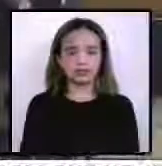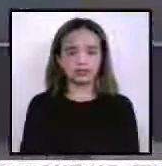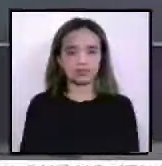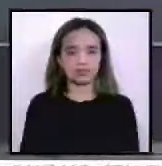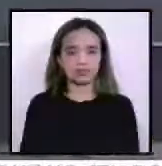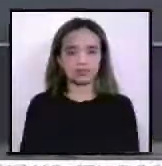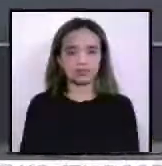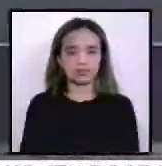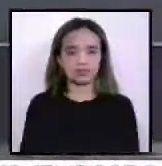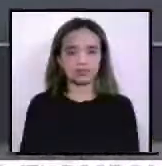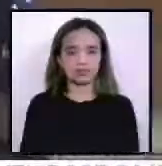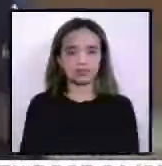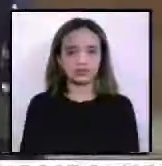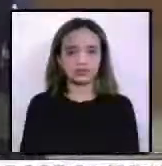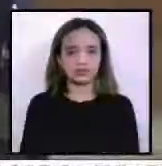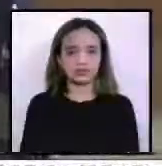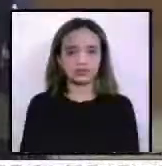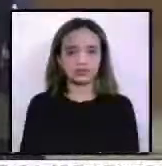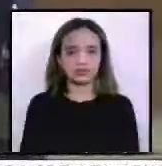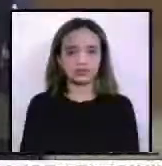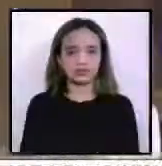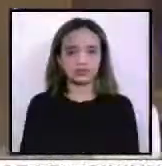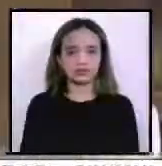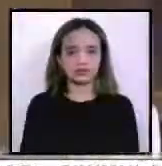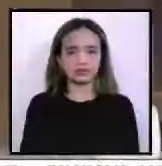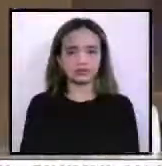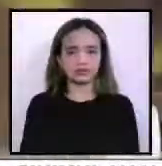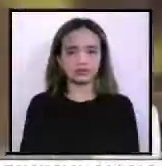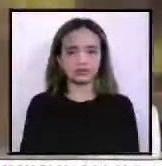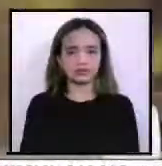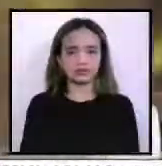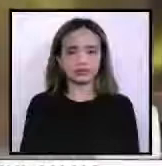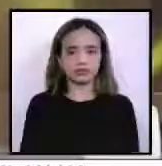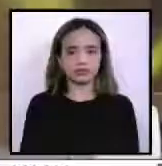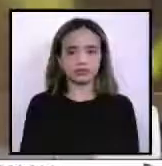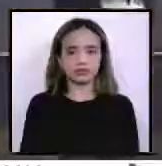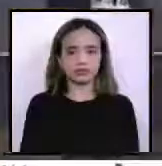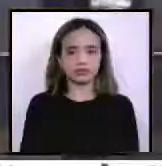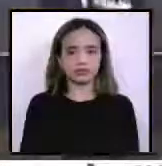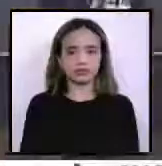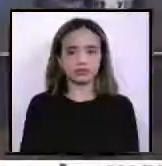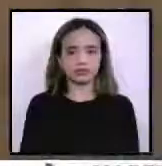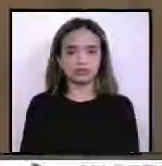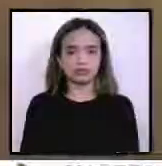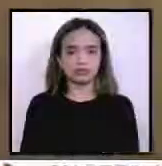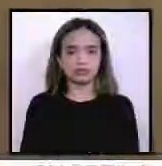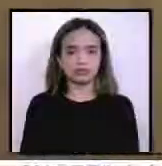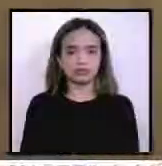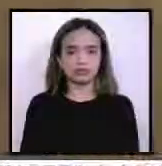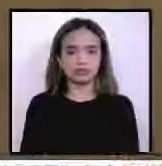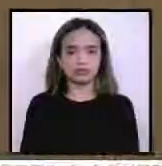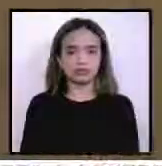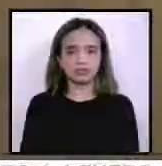when I get in them doors. Set your hair in tangles. Oh, by love and overlooked and